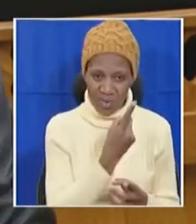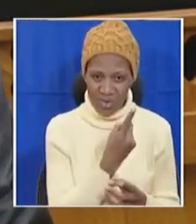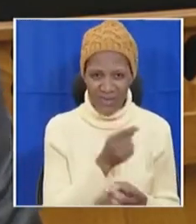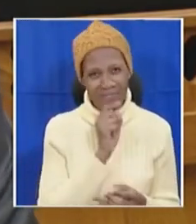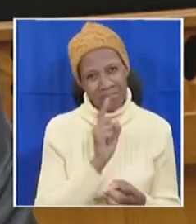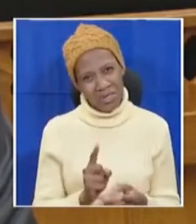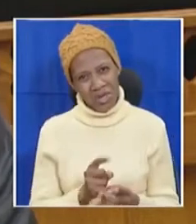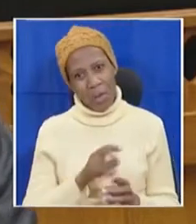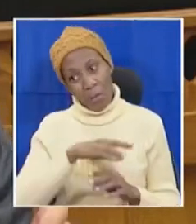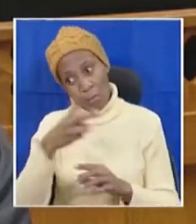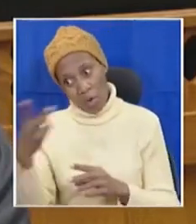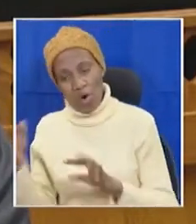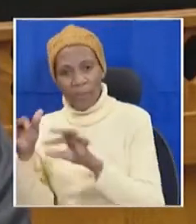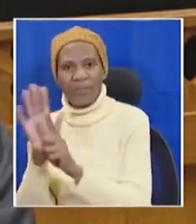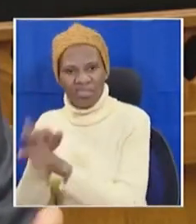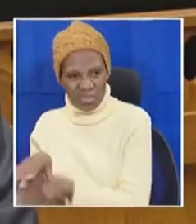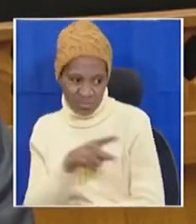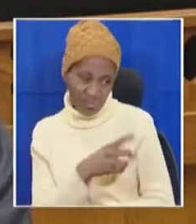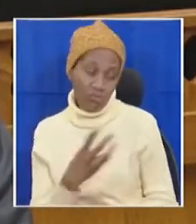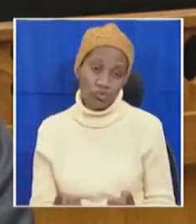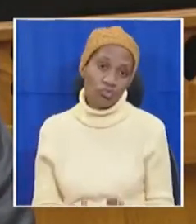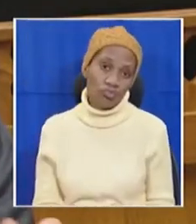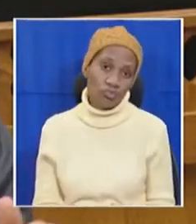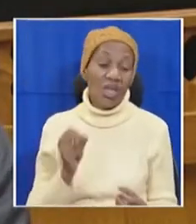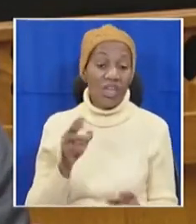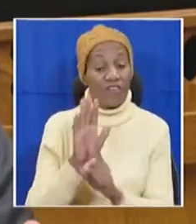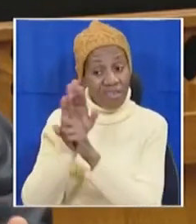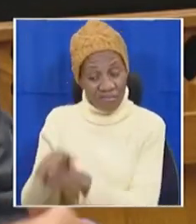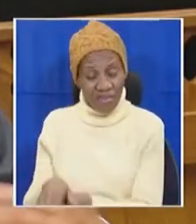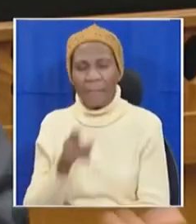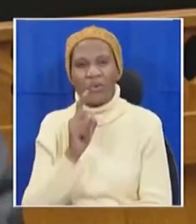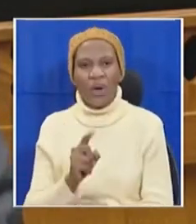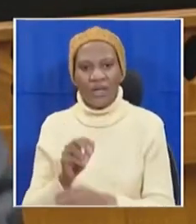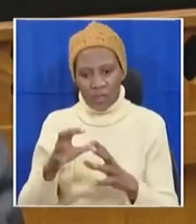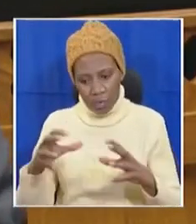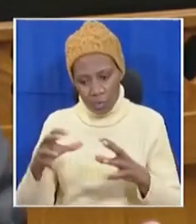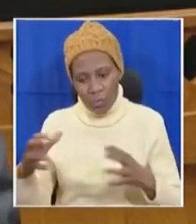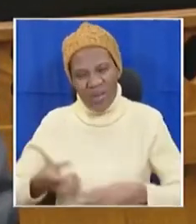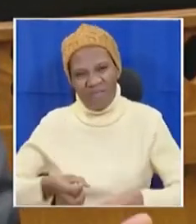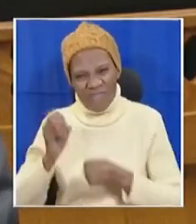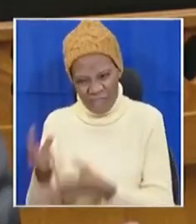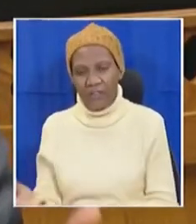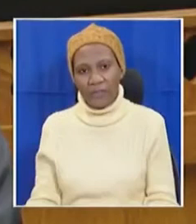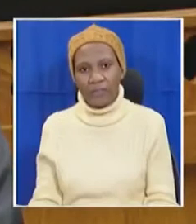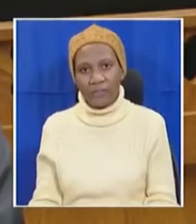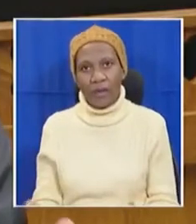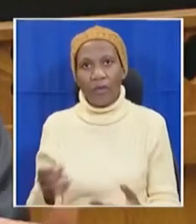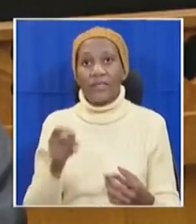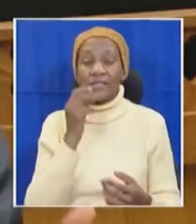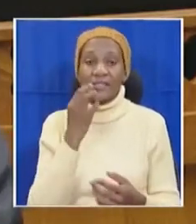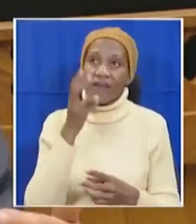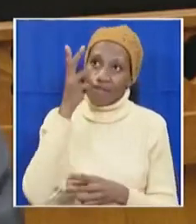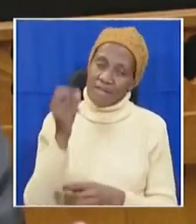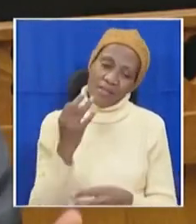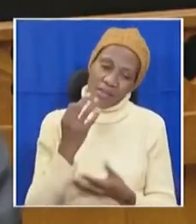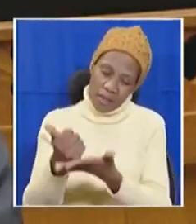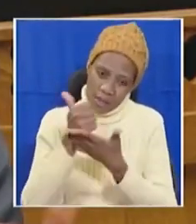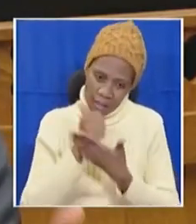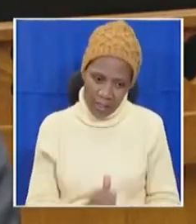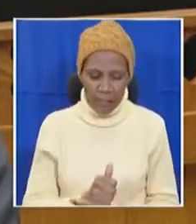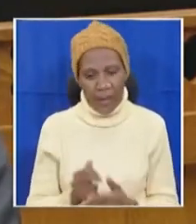to discriminate. And to discriminate only generates hate. And there's a beautiful prayer, "Father, Father, help us, send some